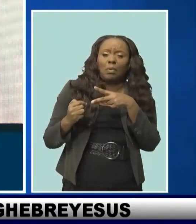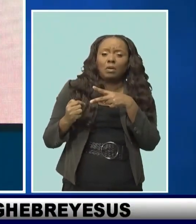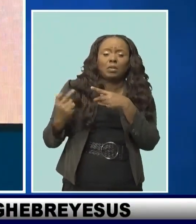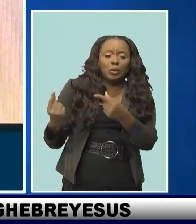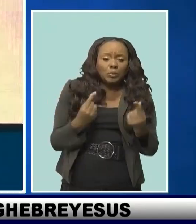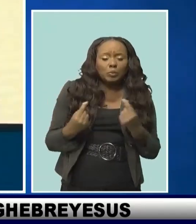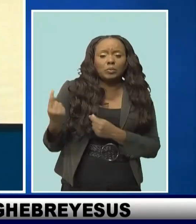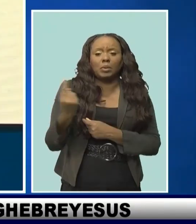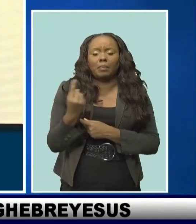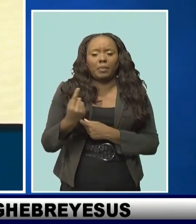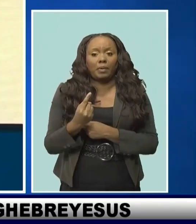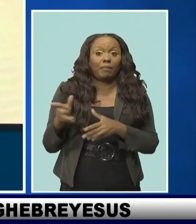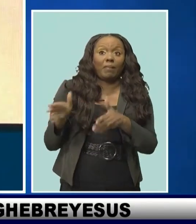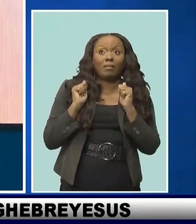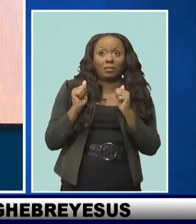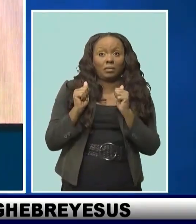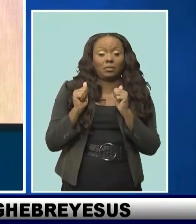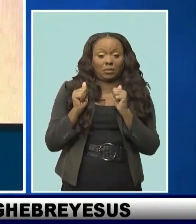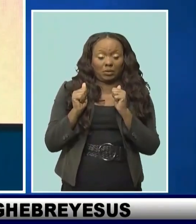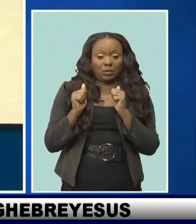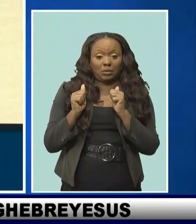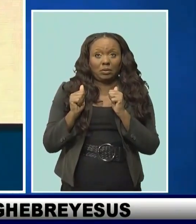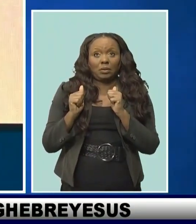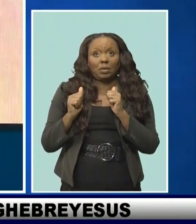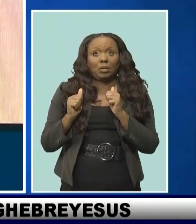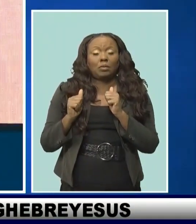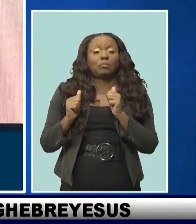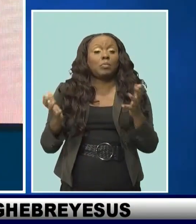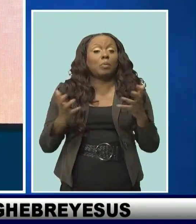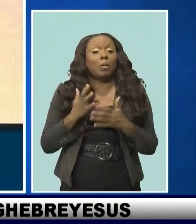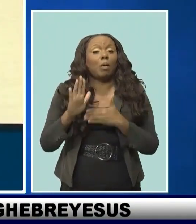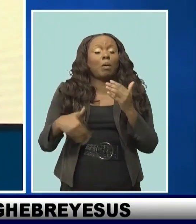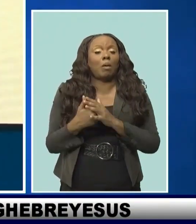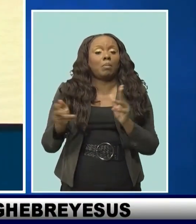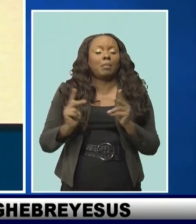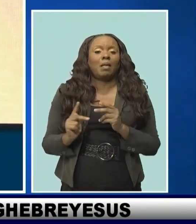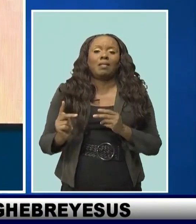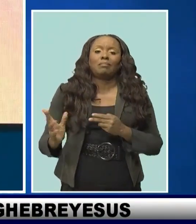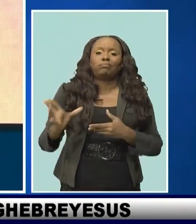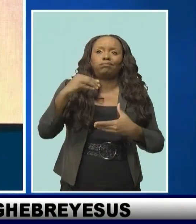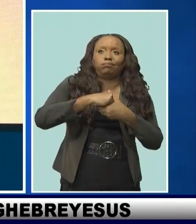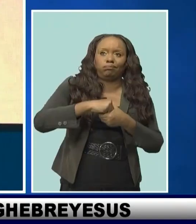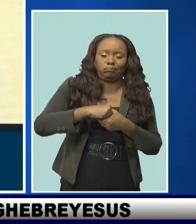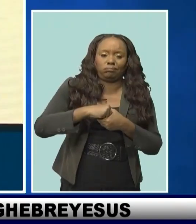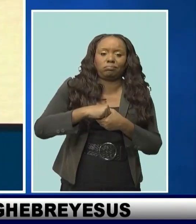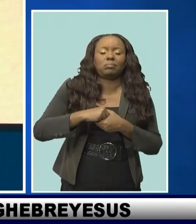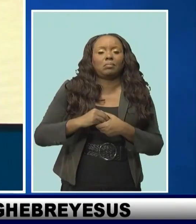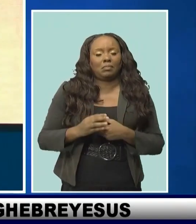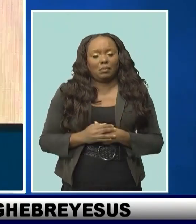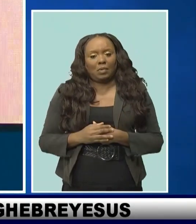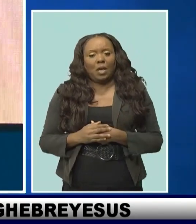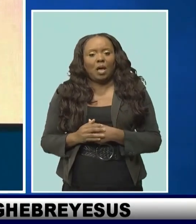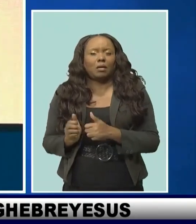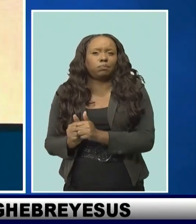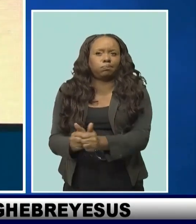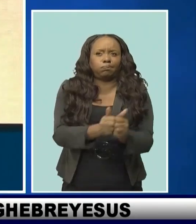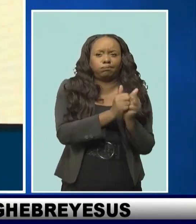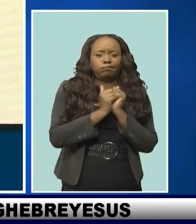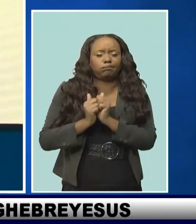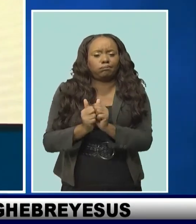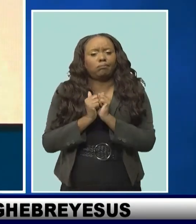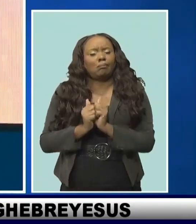decisively and to leave no one behind. Together, we must forge a path